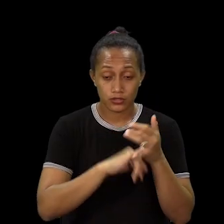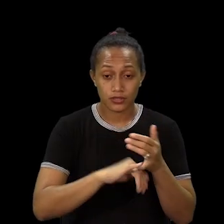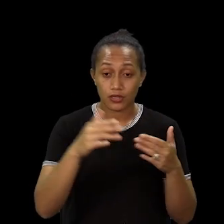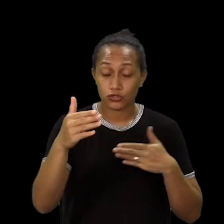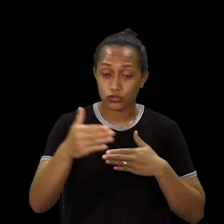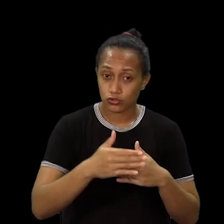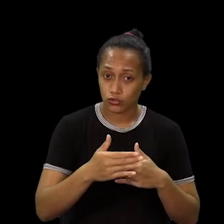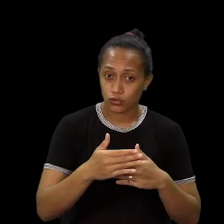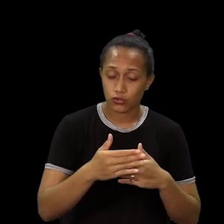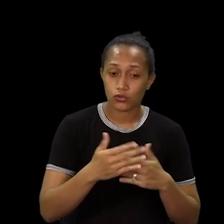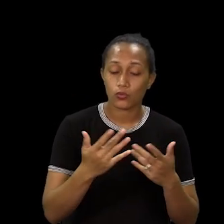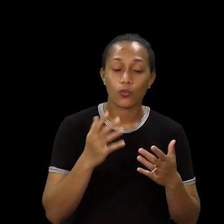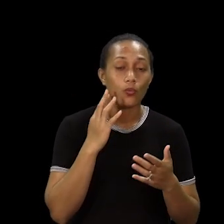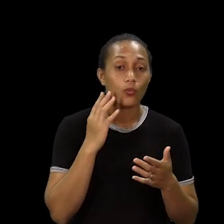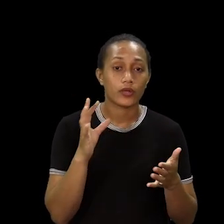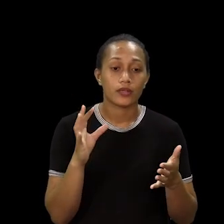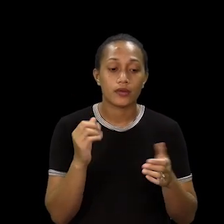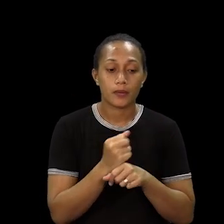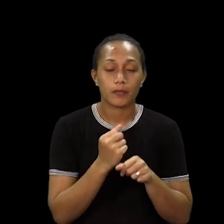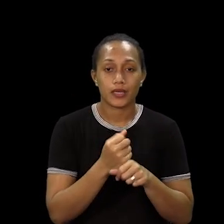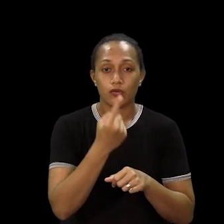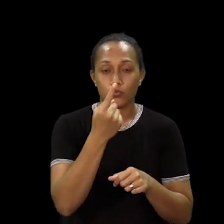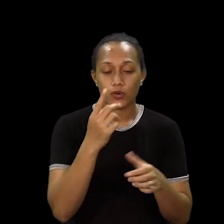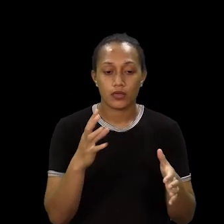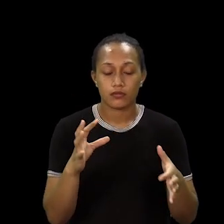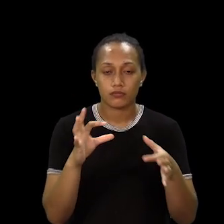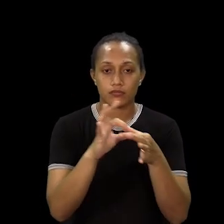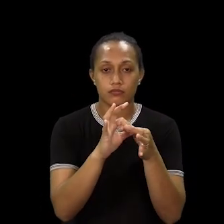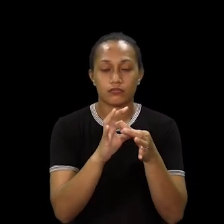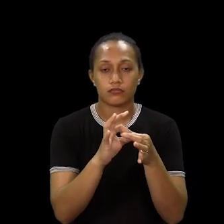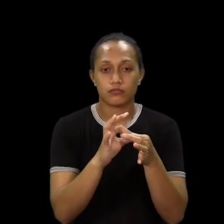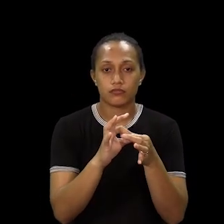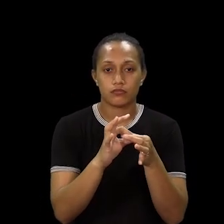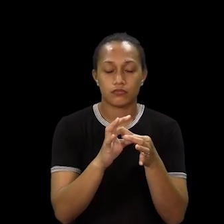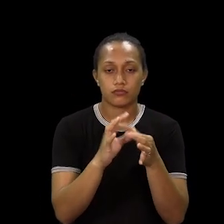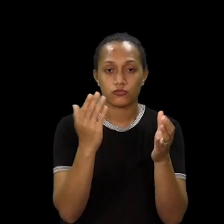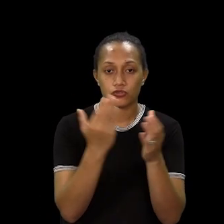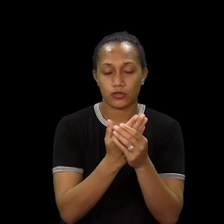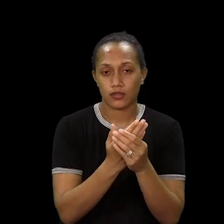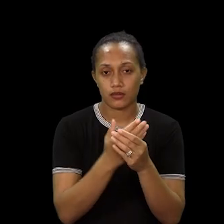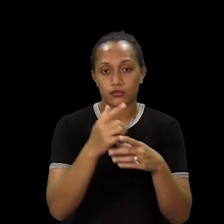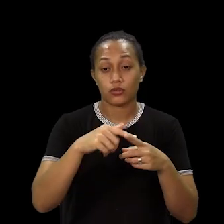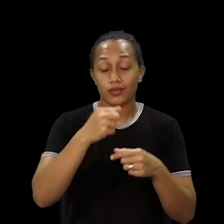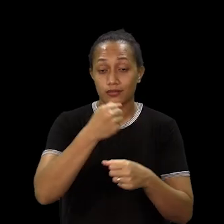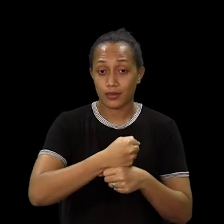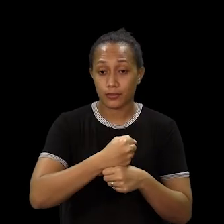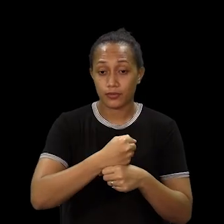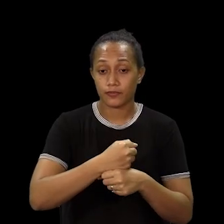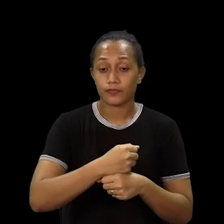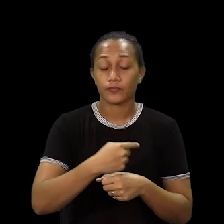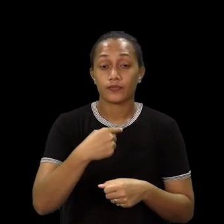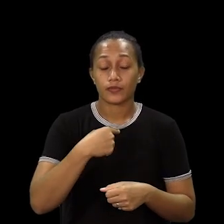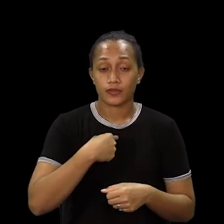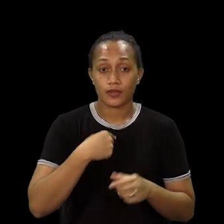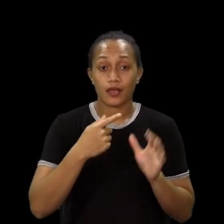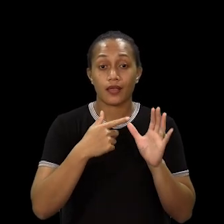Contractions are shortened form of combining two words together to make one word. For